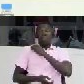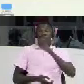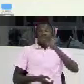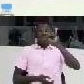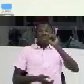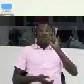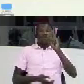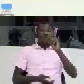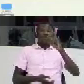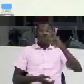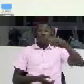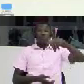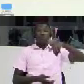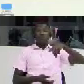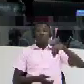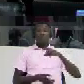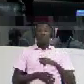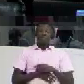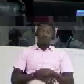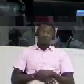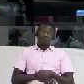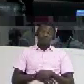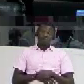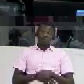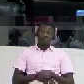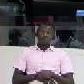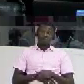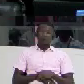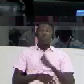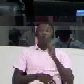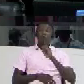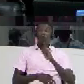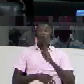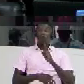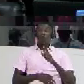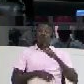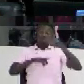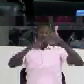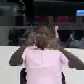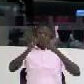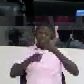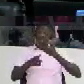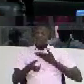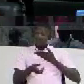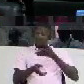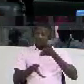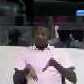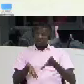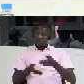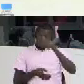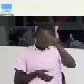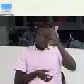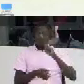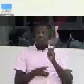superintendent. And what position do you currently occupy? jamono ji ci ban liggéey nga tollu